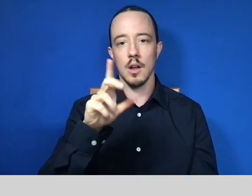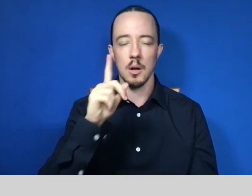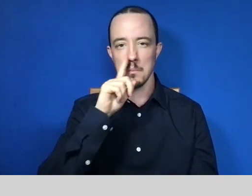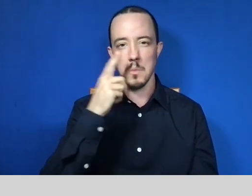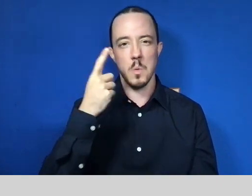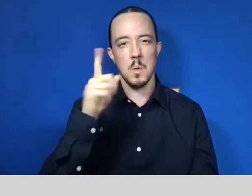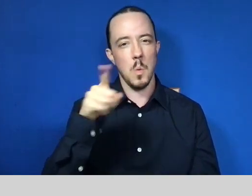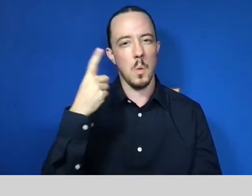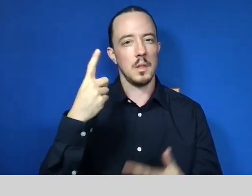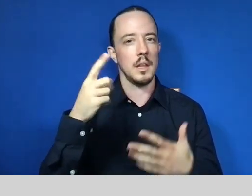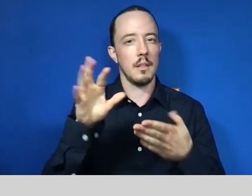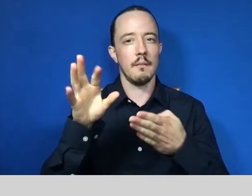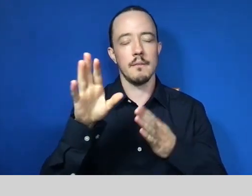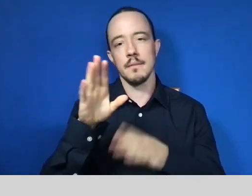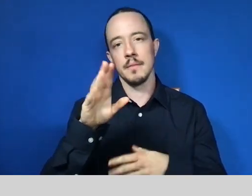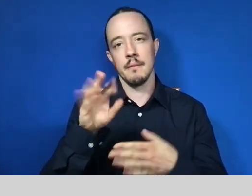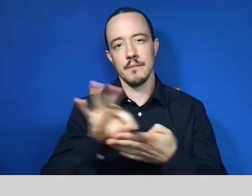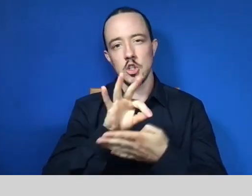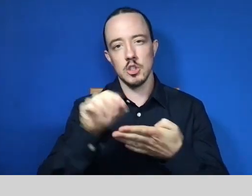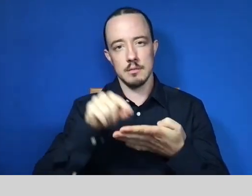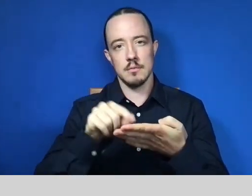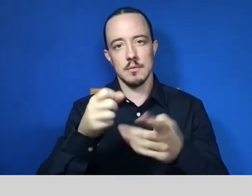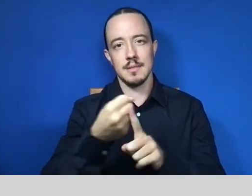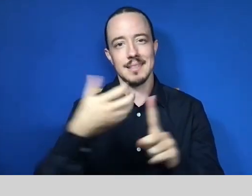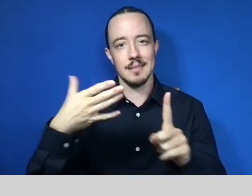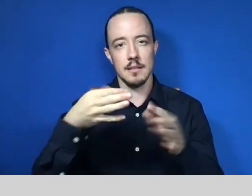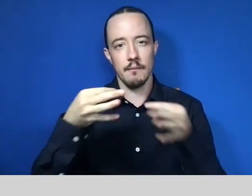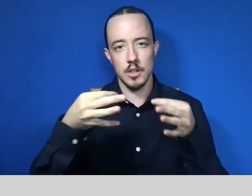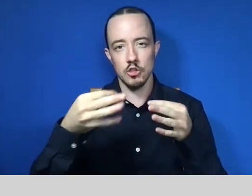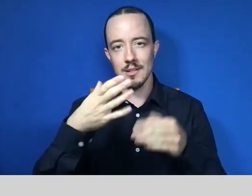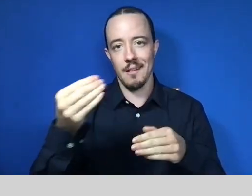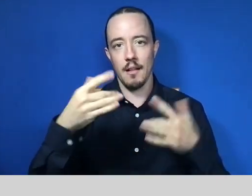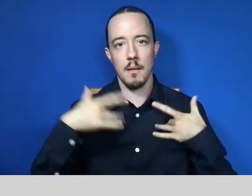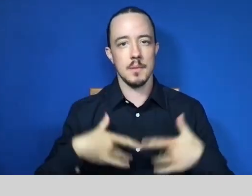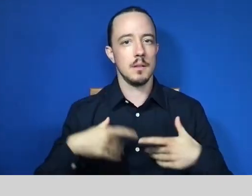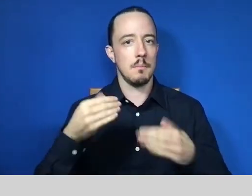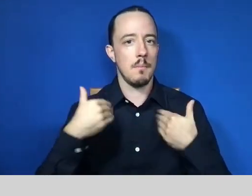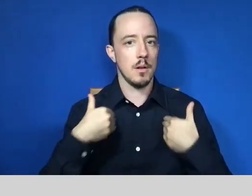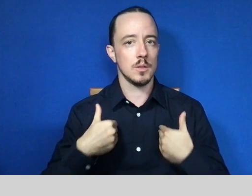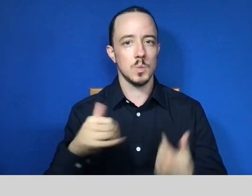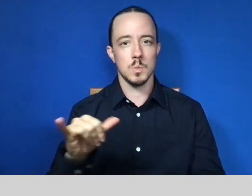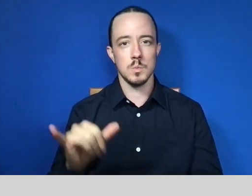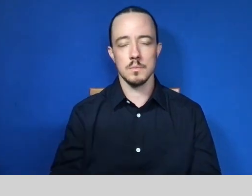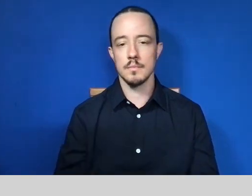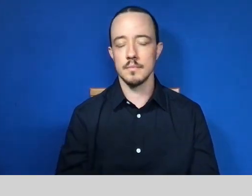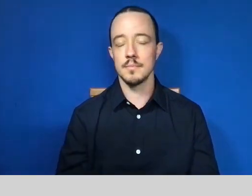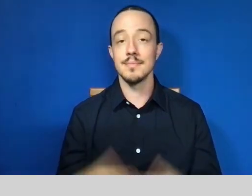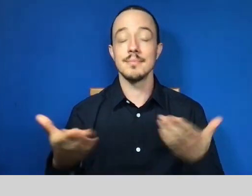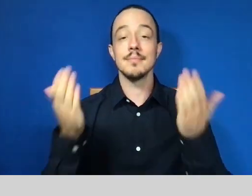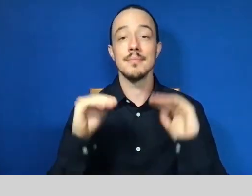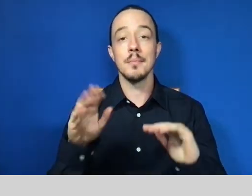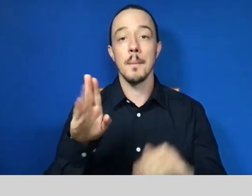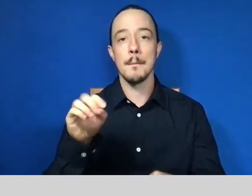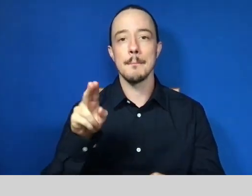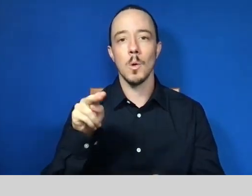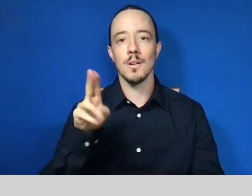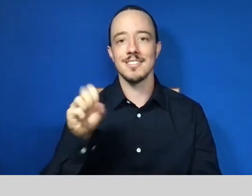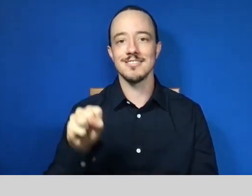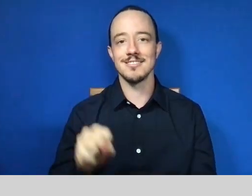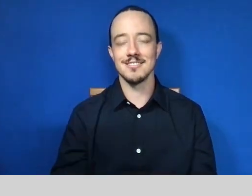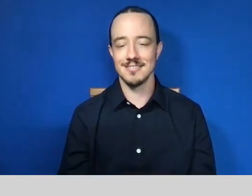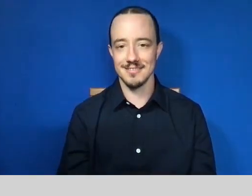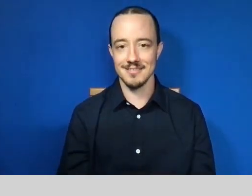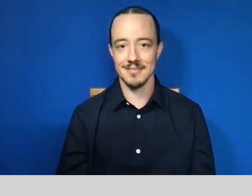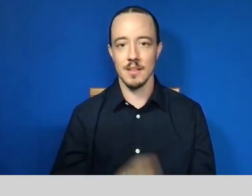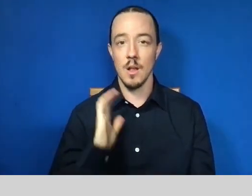the function and an empty body for both autoenum and log function call. And now bonus.